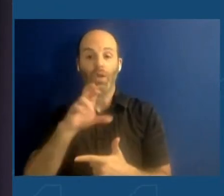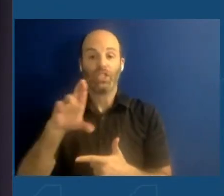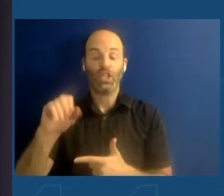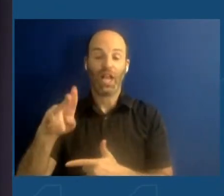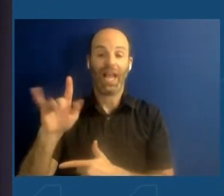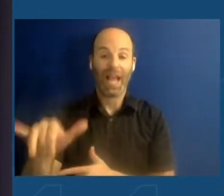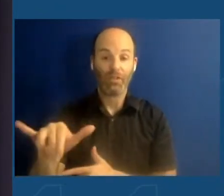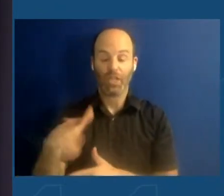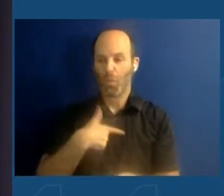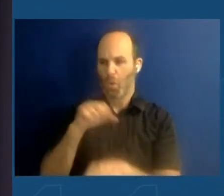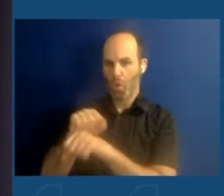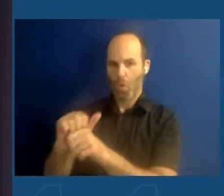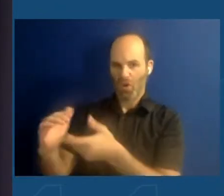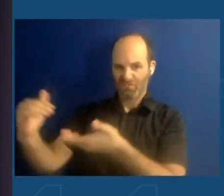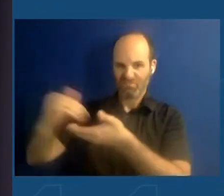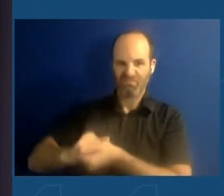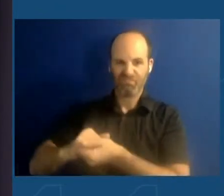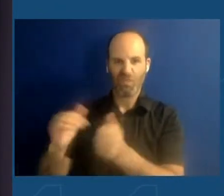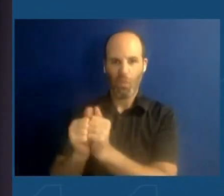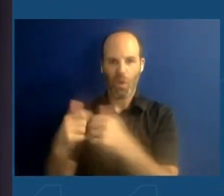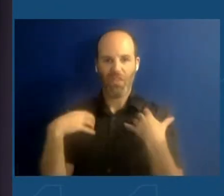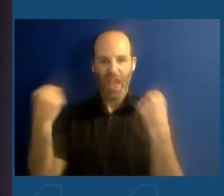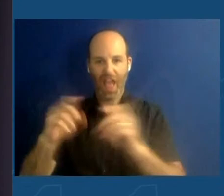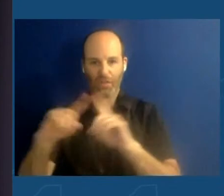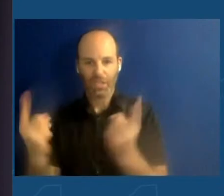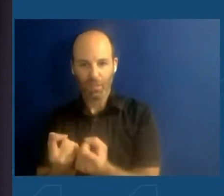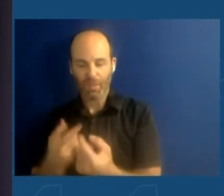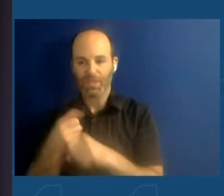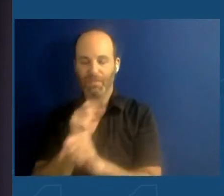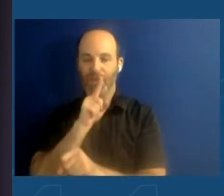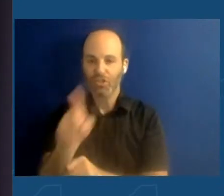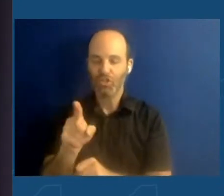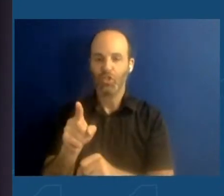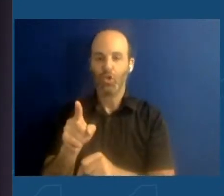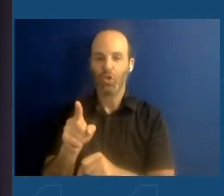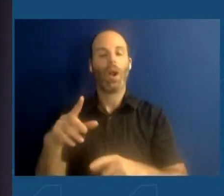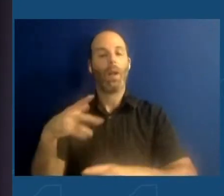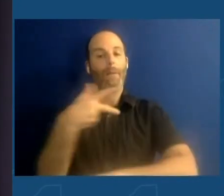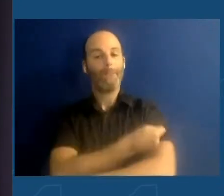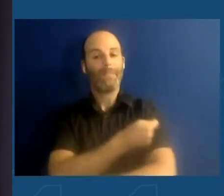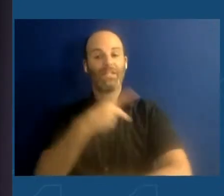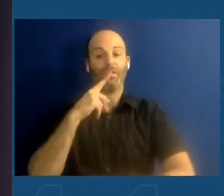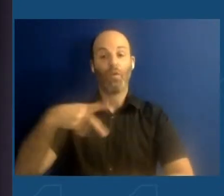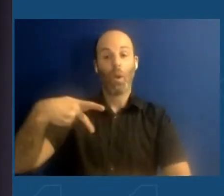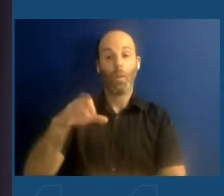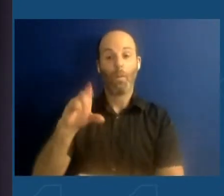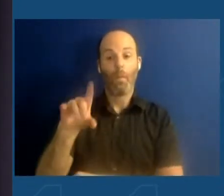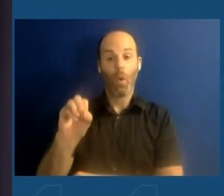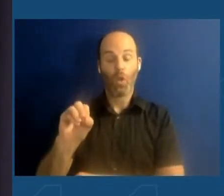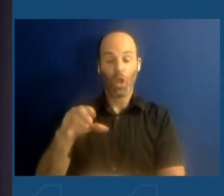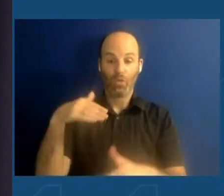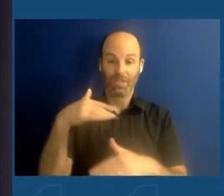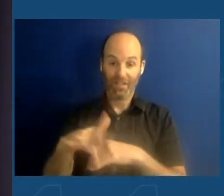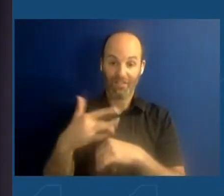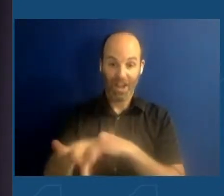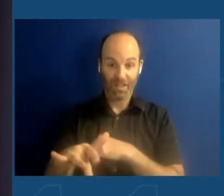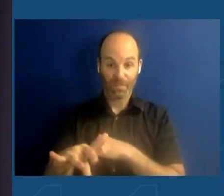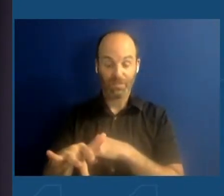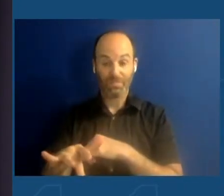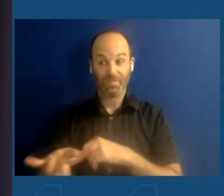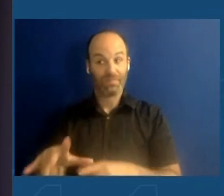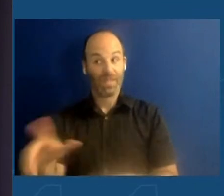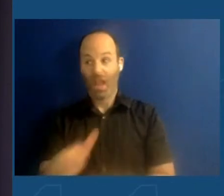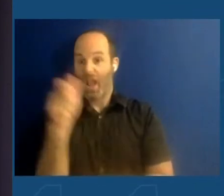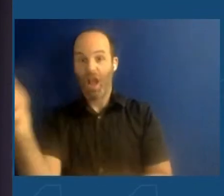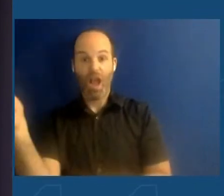departments to make sure that it's easy to arrange to get a polio vaccine. We have seen no other examples